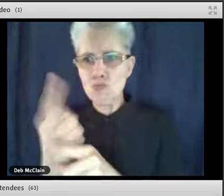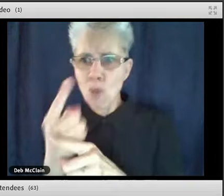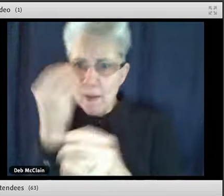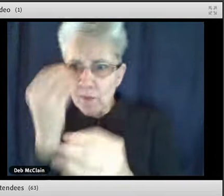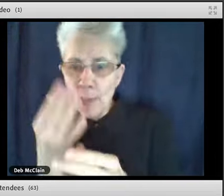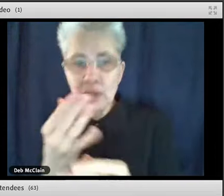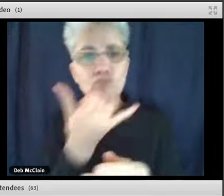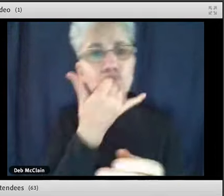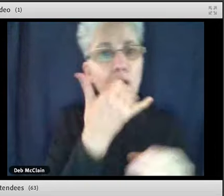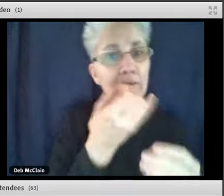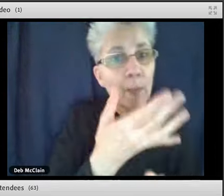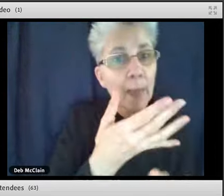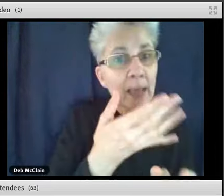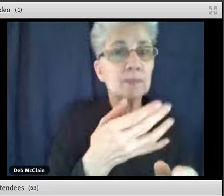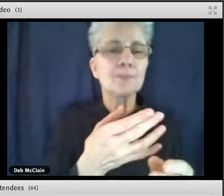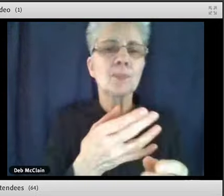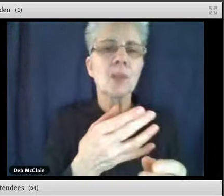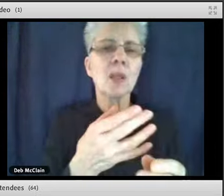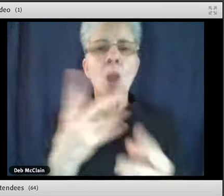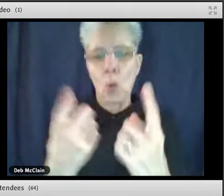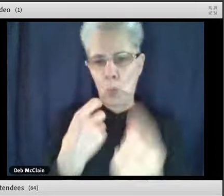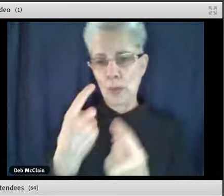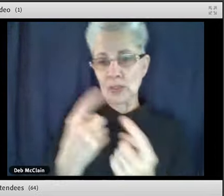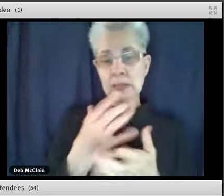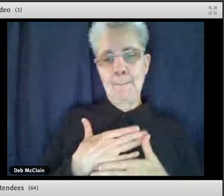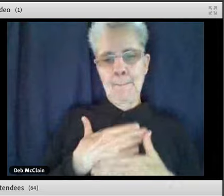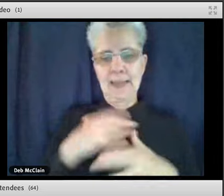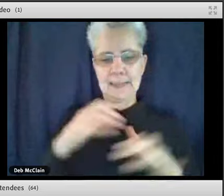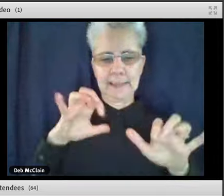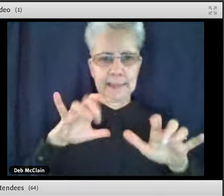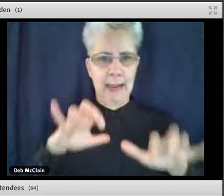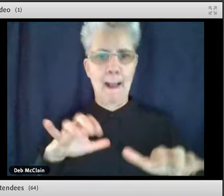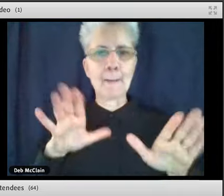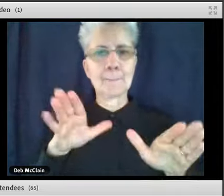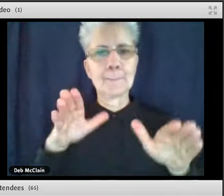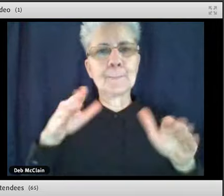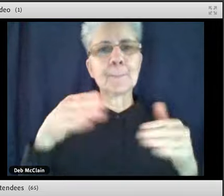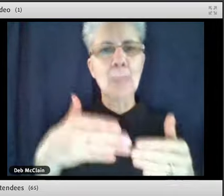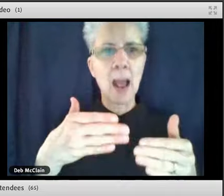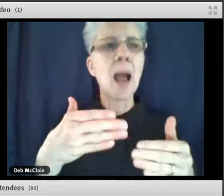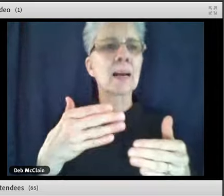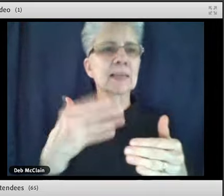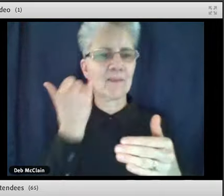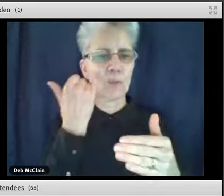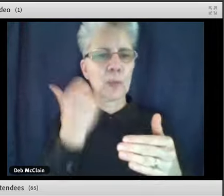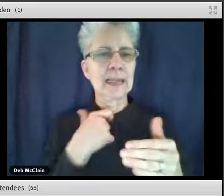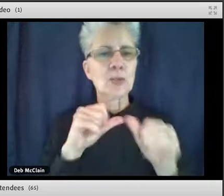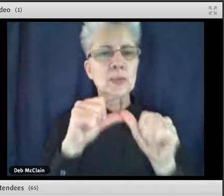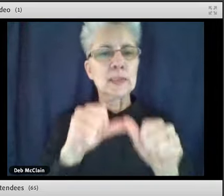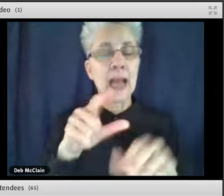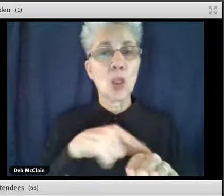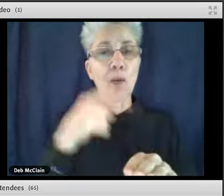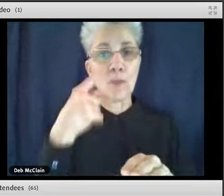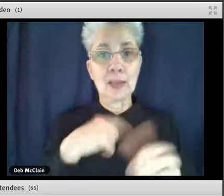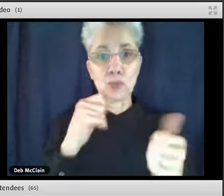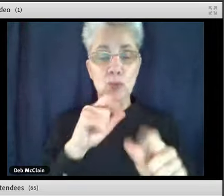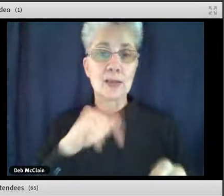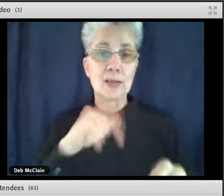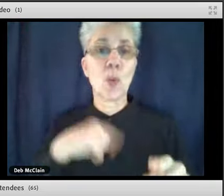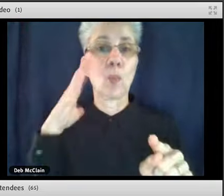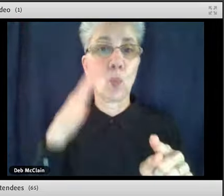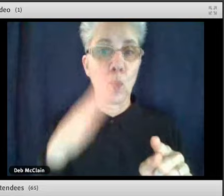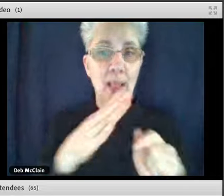have questions, please type them in the chat box. If we need to stay longer for me to try to answer them, I will. Or I